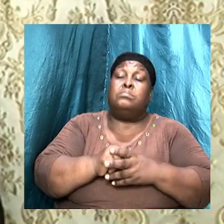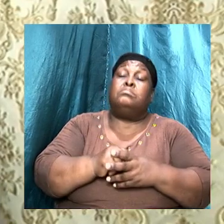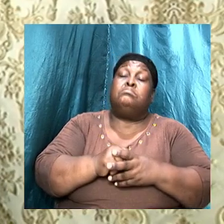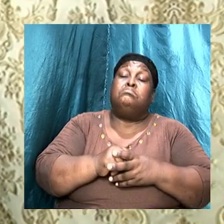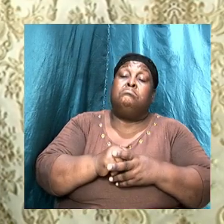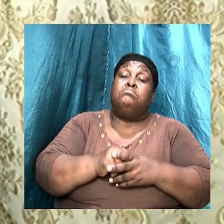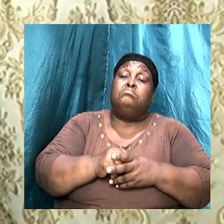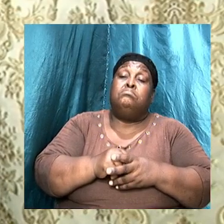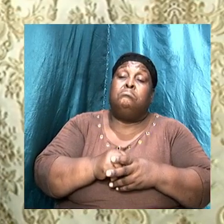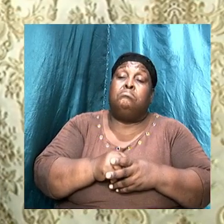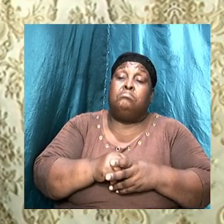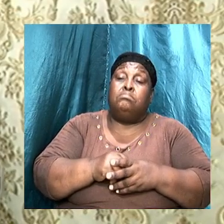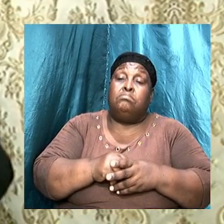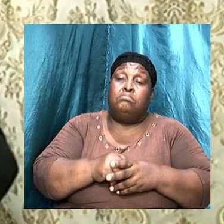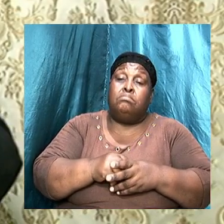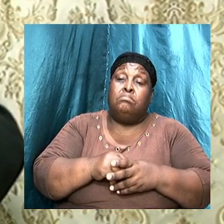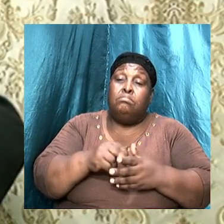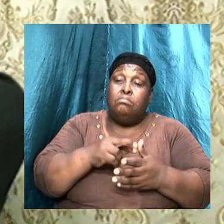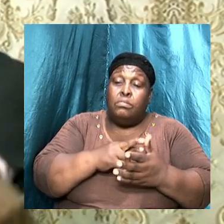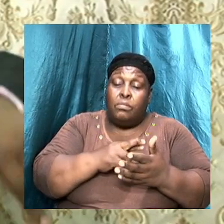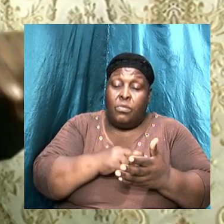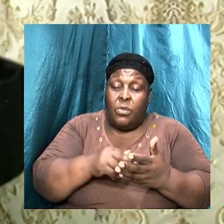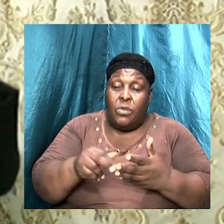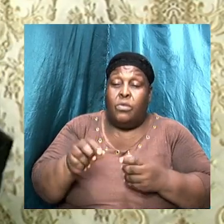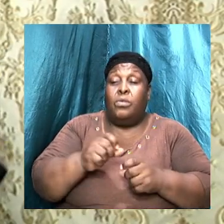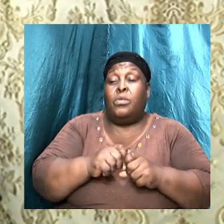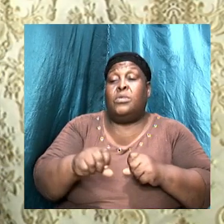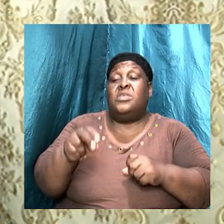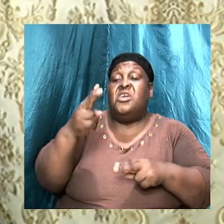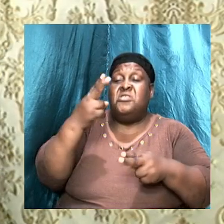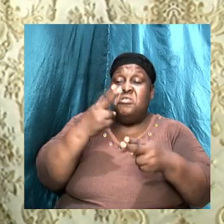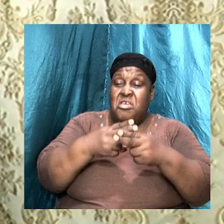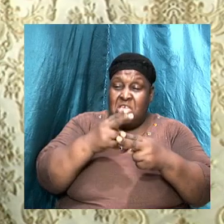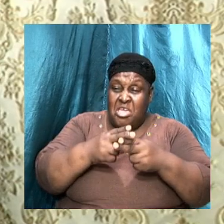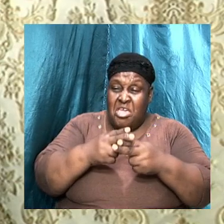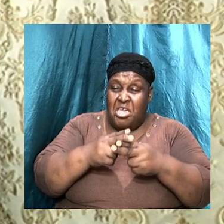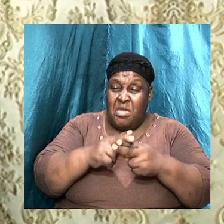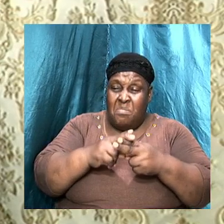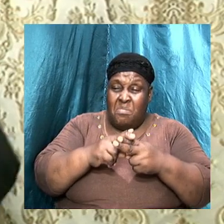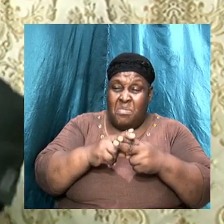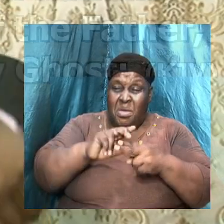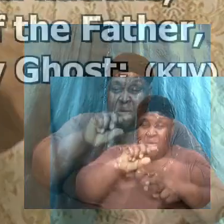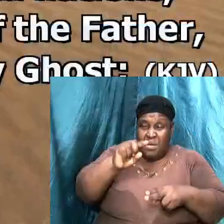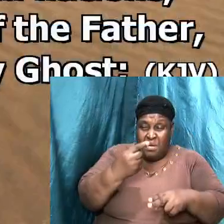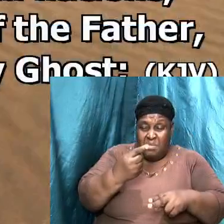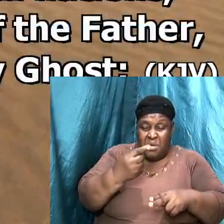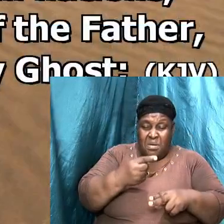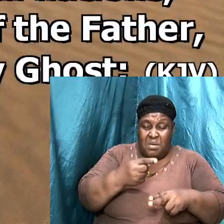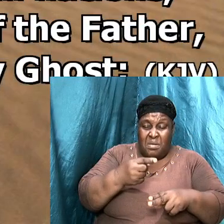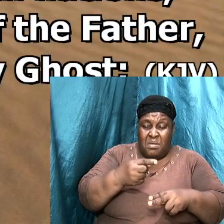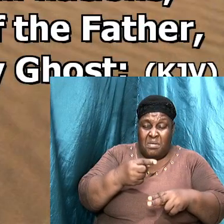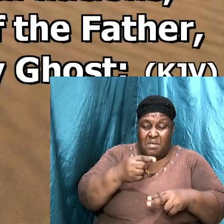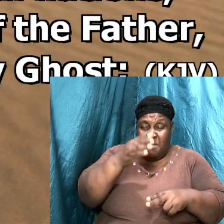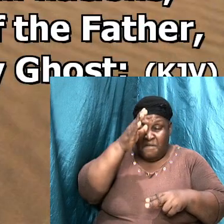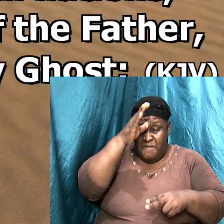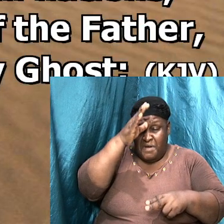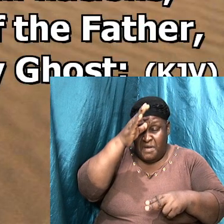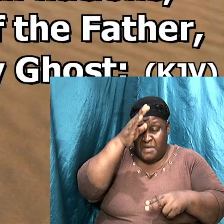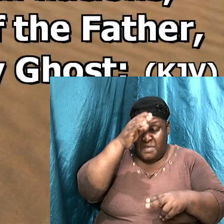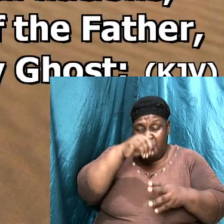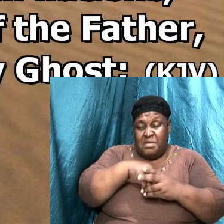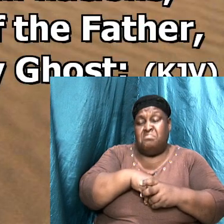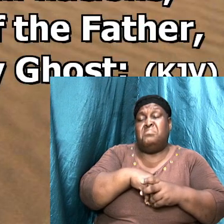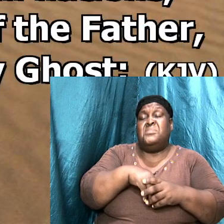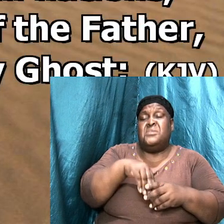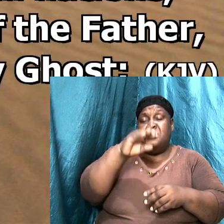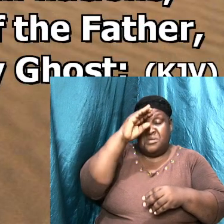baptize them in the name of, comma, the Father, and of the Son, comma, and of the Holy Spirit. It